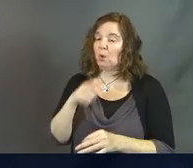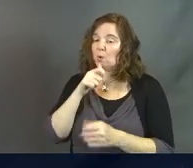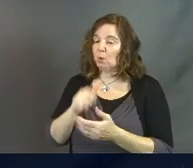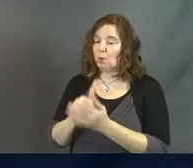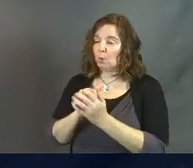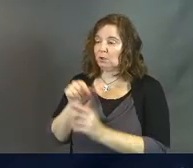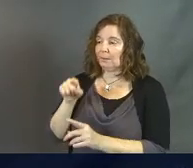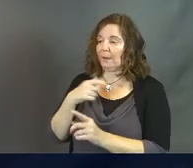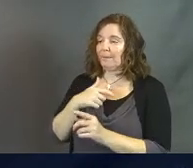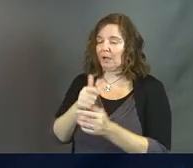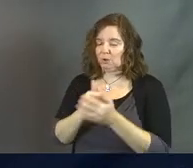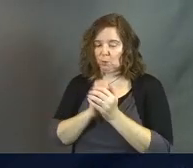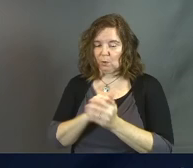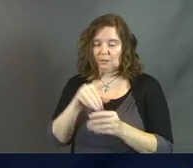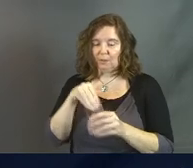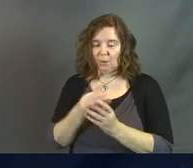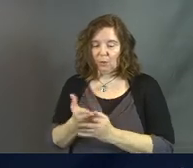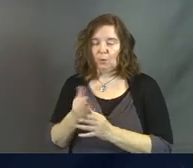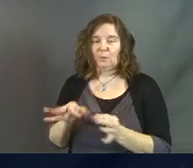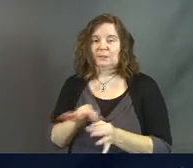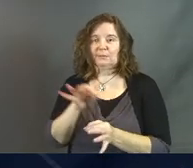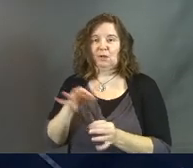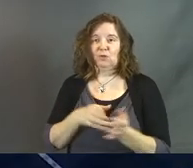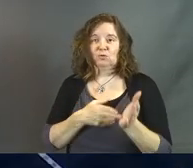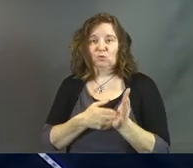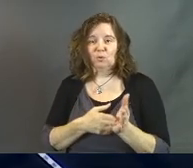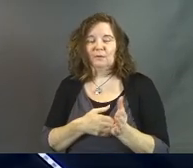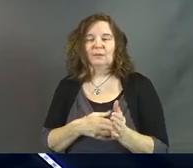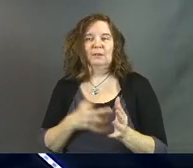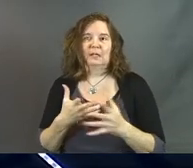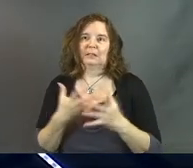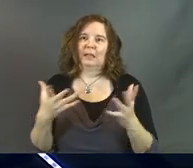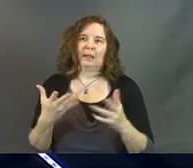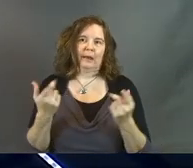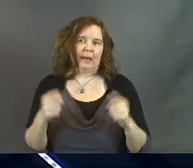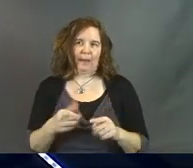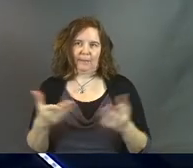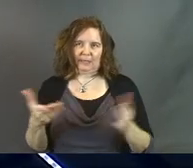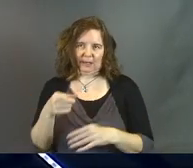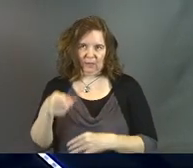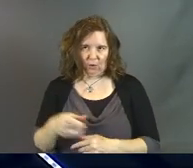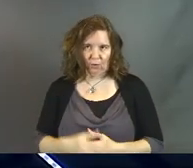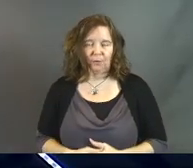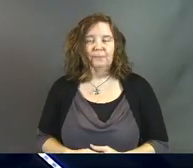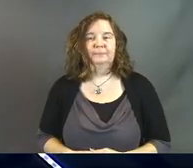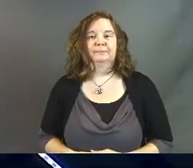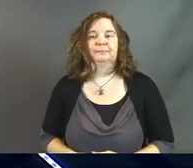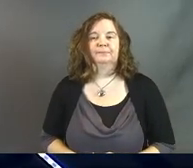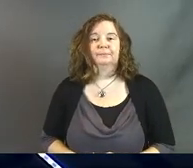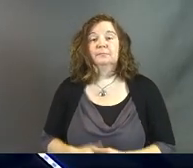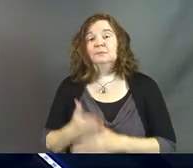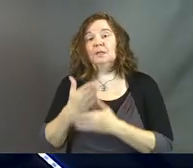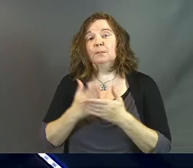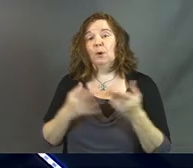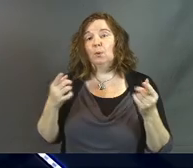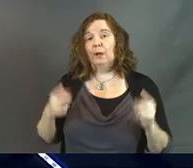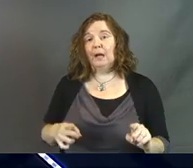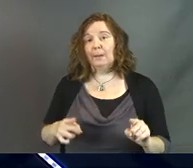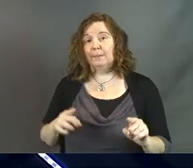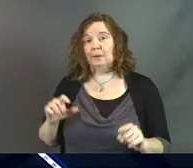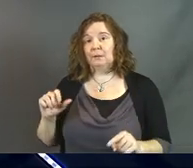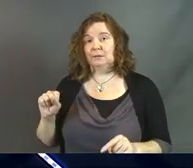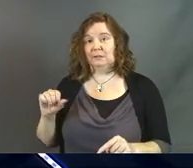who worship him must worship in spirit and in truth. There's just a whole lot happening there. Part of what had happened